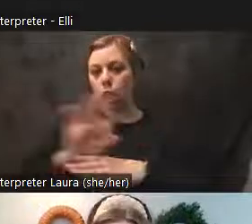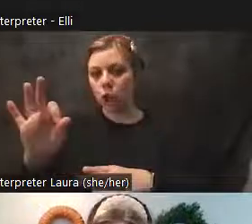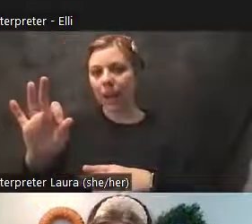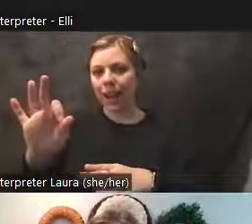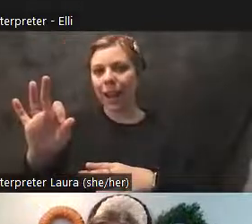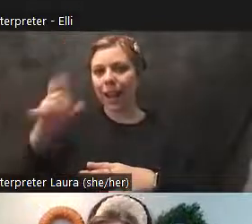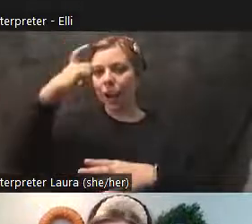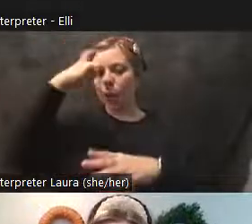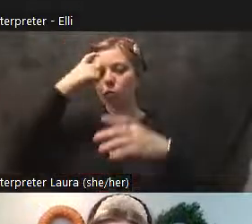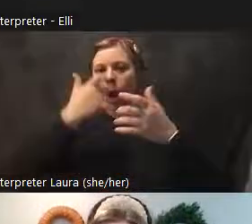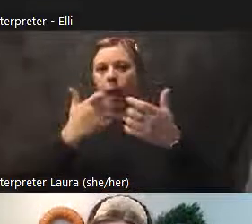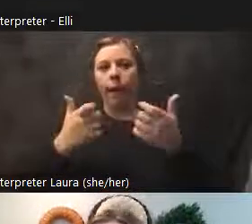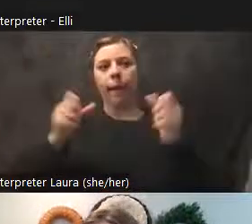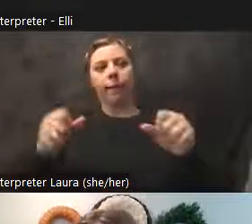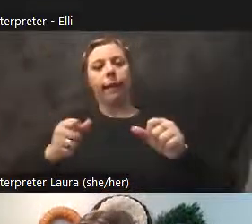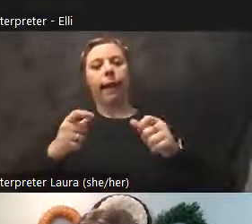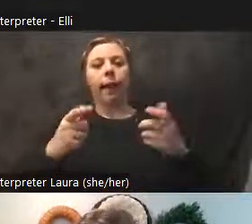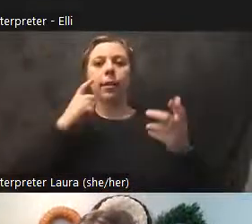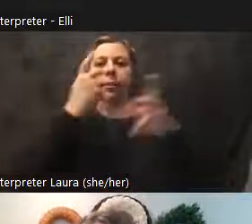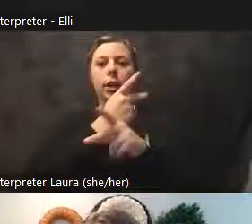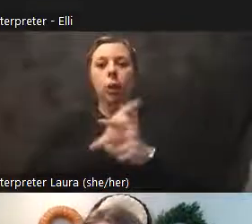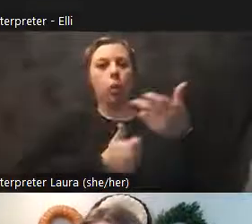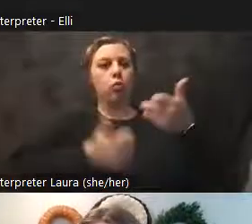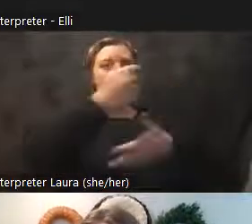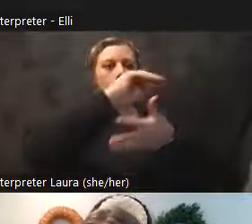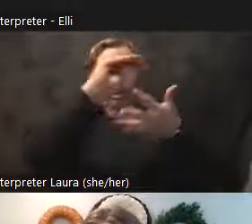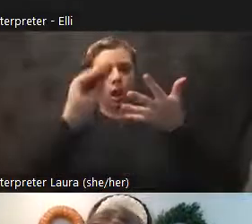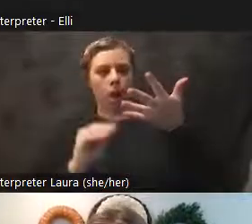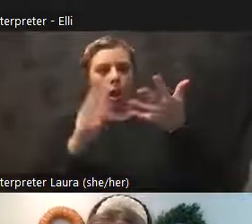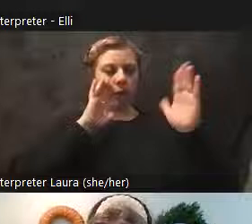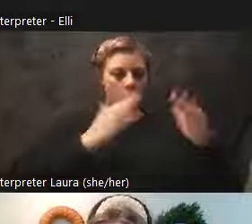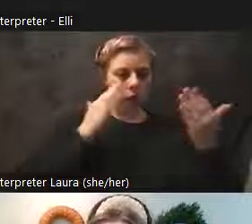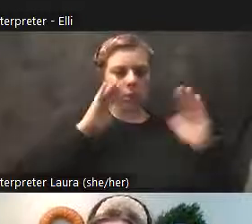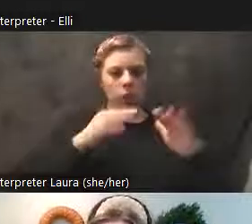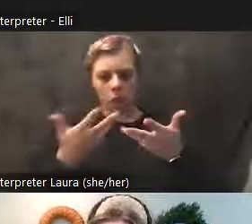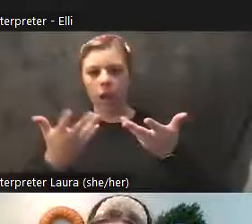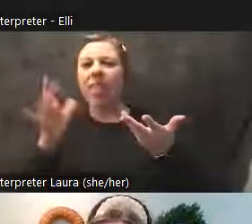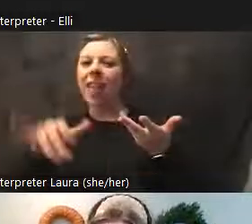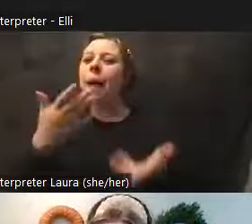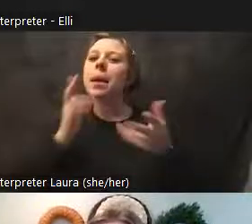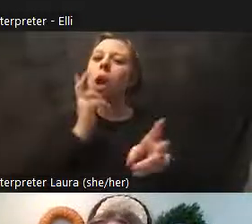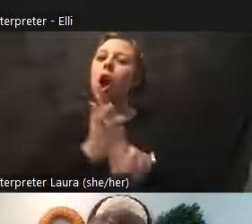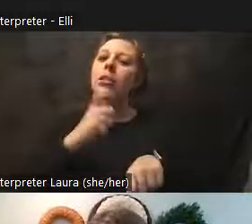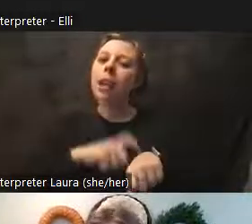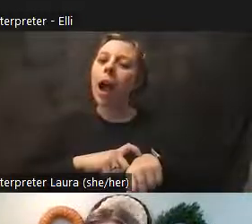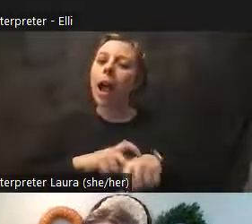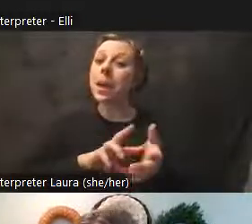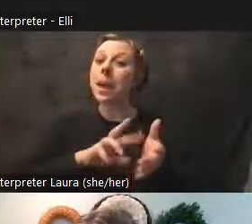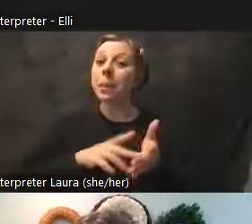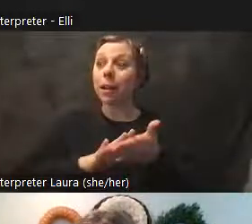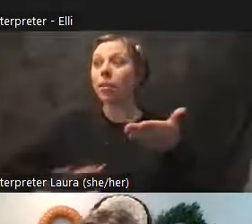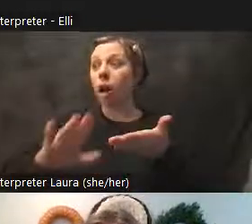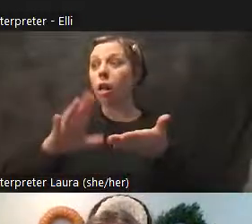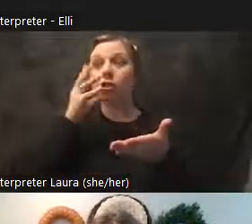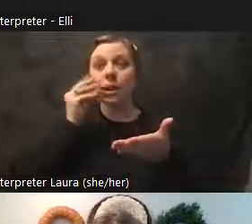Student survivors who are experiencing that avoidance of trauma-related stimuli, this can come out again